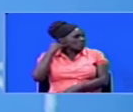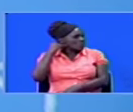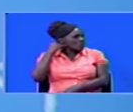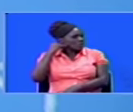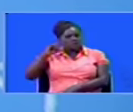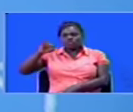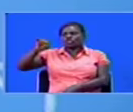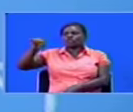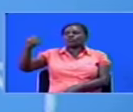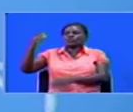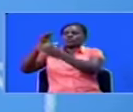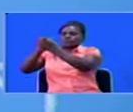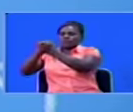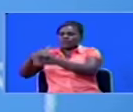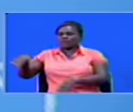a Jubilee zone.